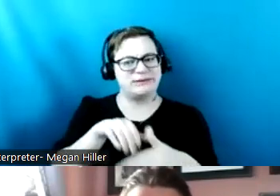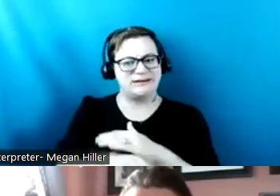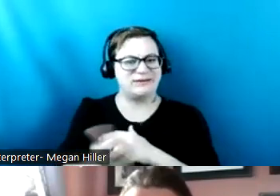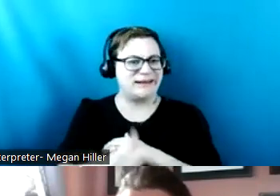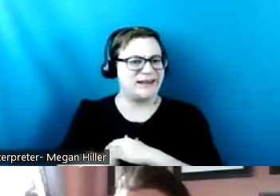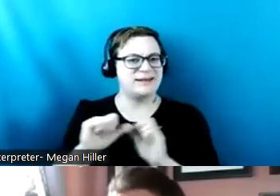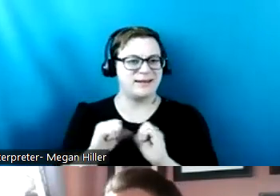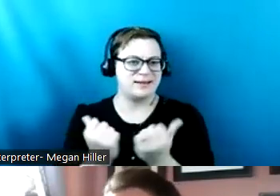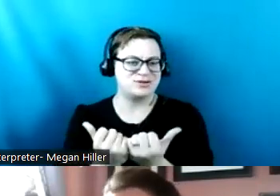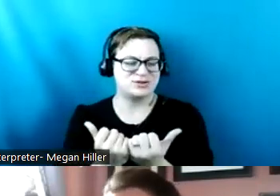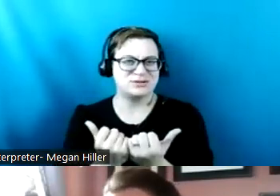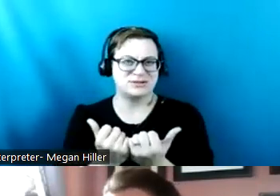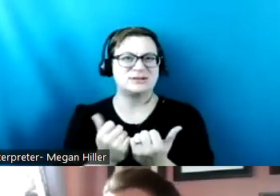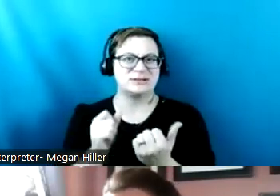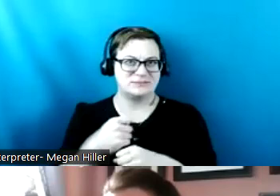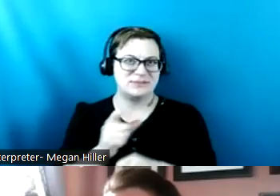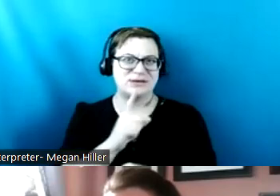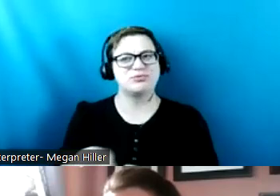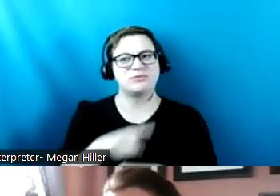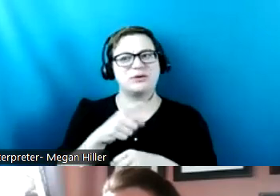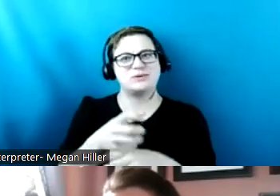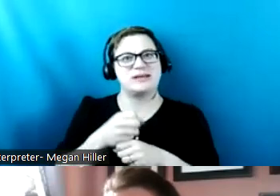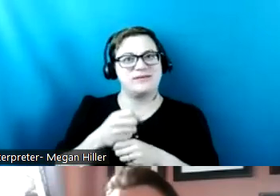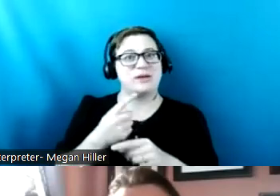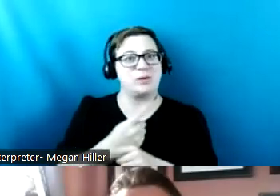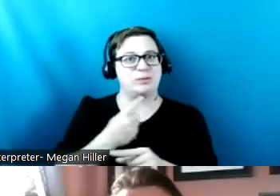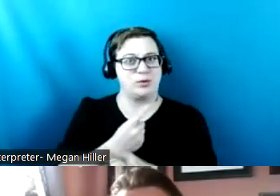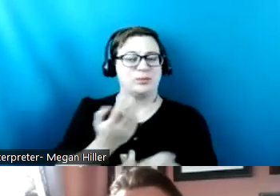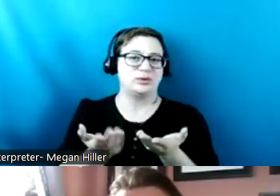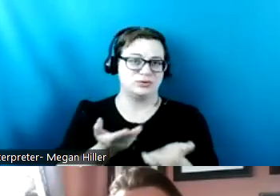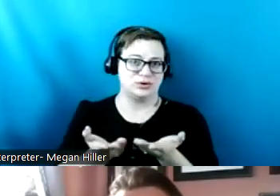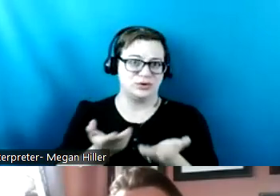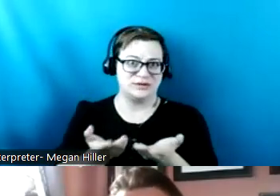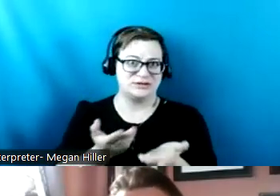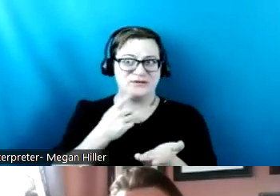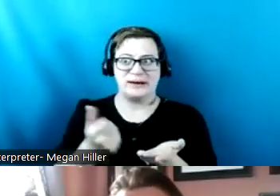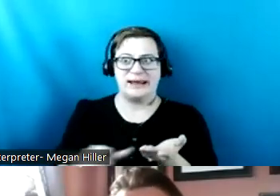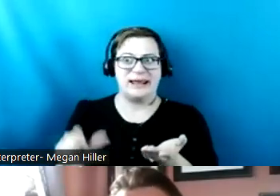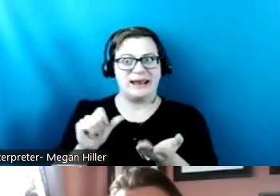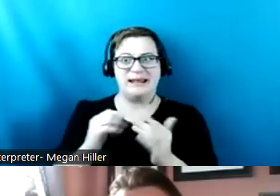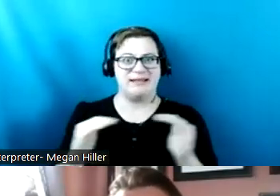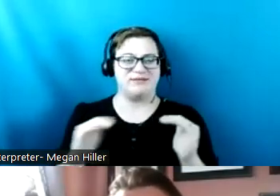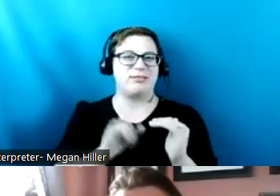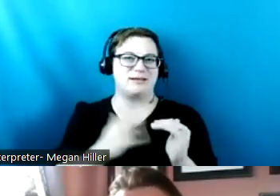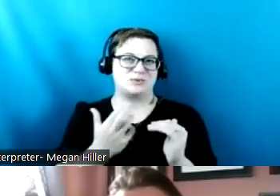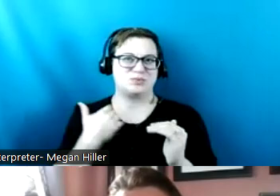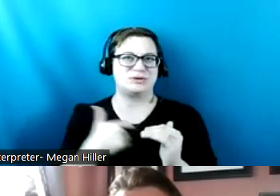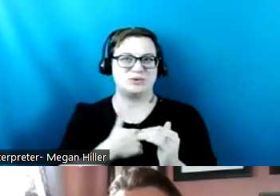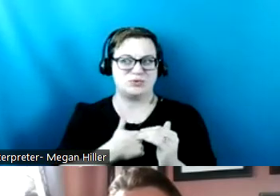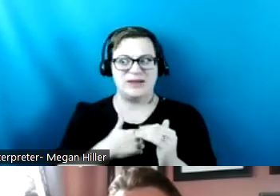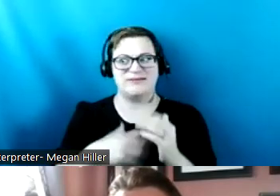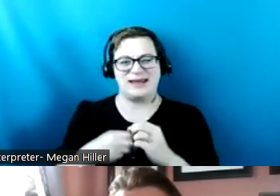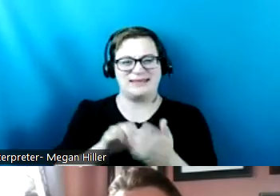make sure that they're receiving the appropriate services at any level. So that's why we plugged it into the base